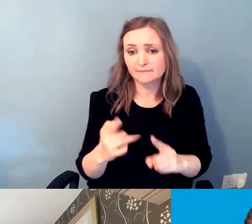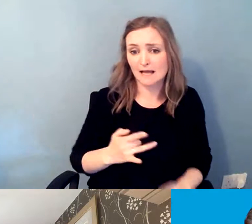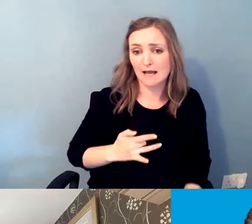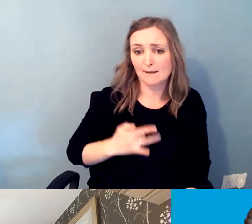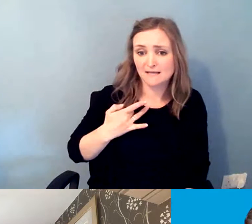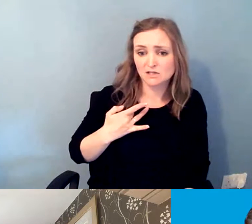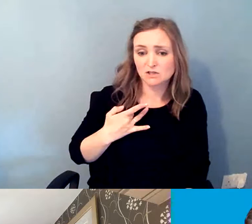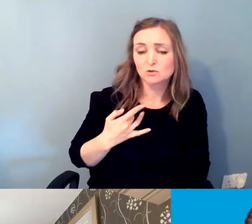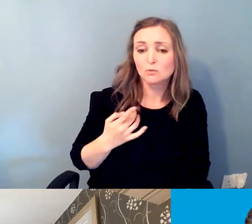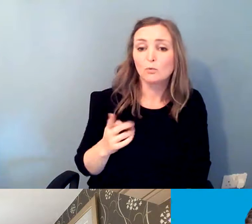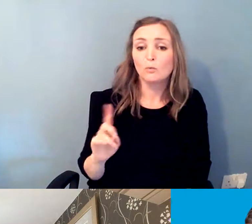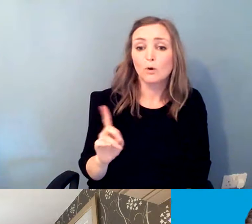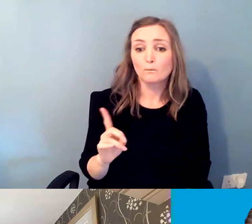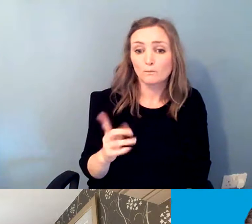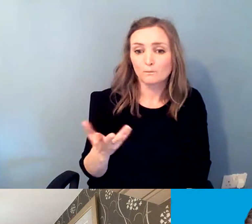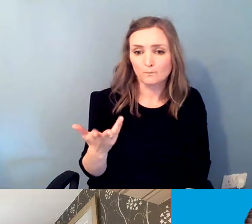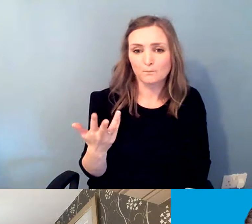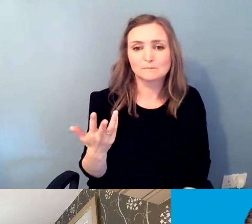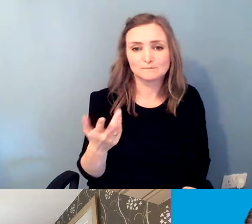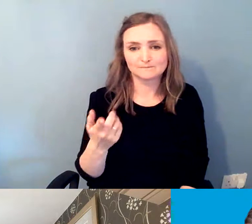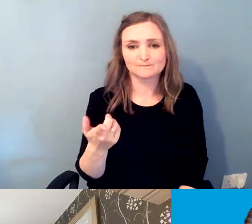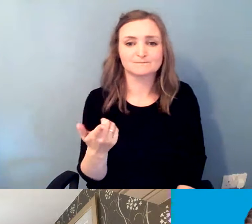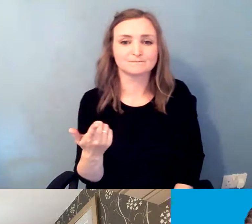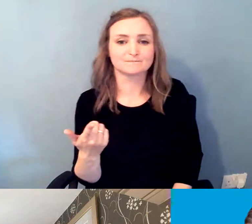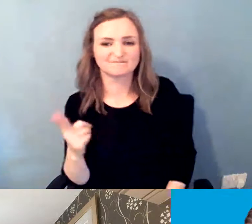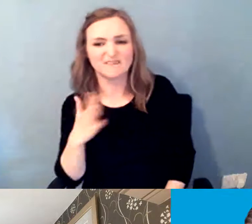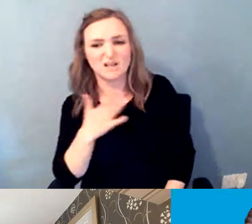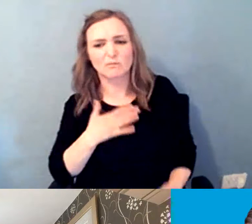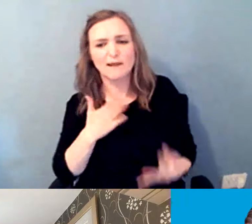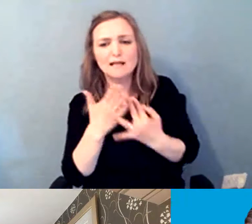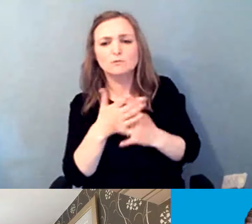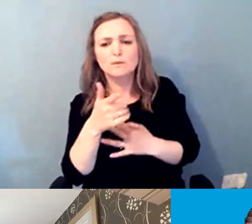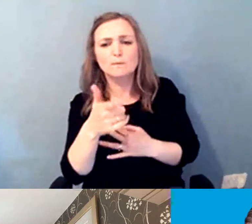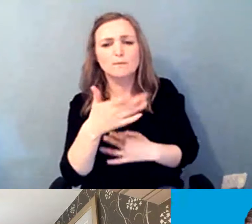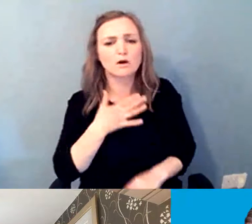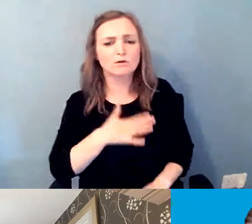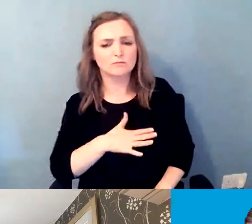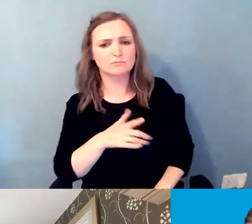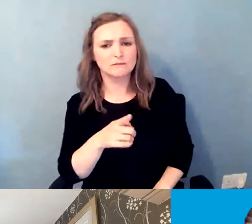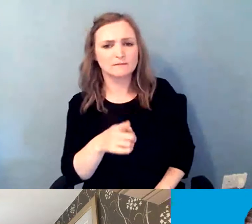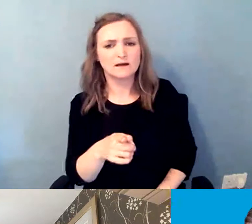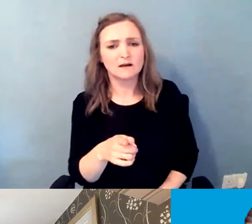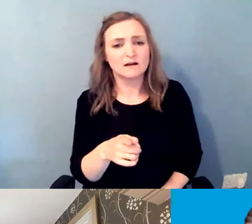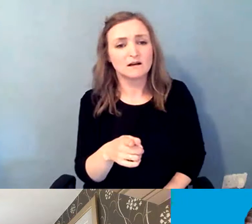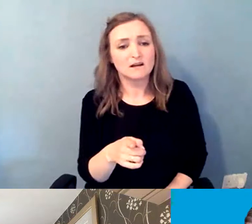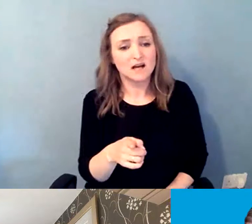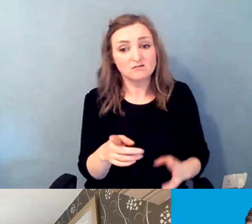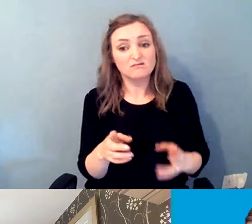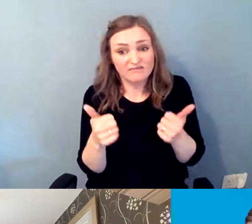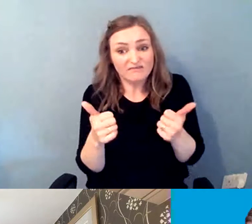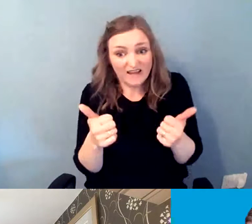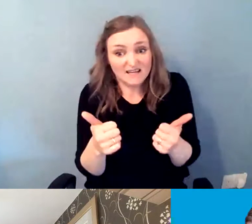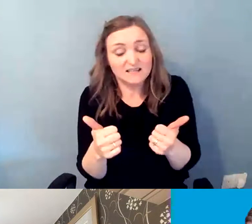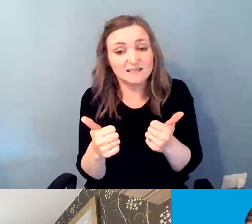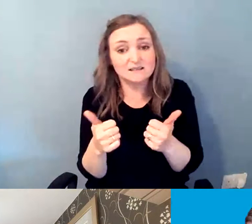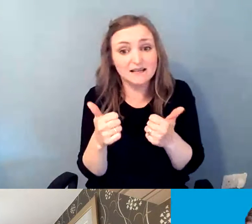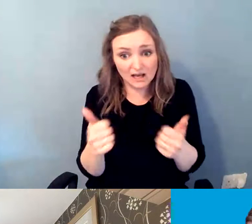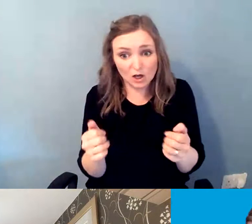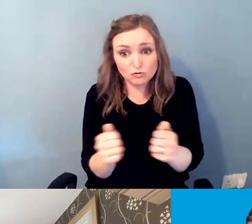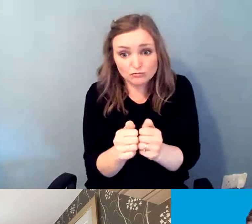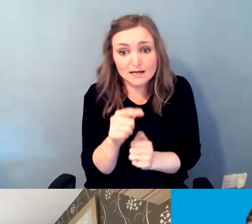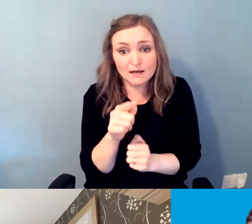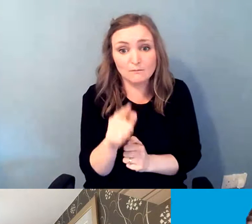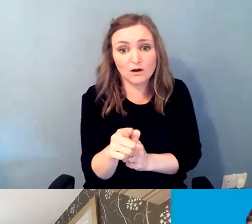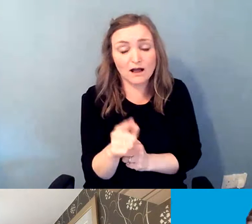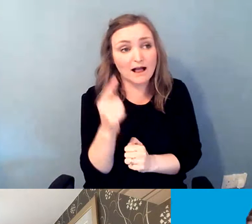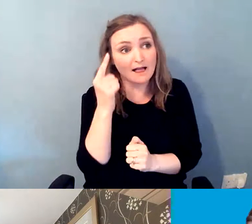are unfortunately... Yeah, sorry for interrupting you. I don't disagree with that at all. My point is, I